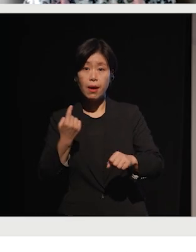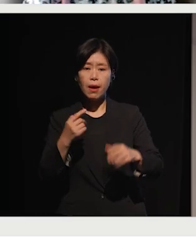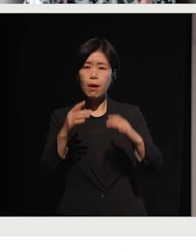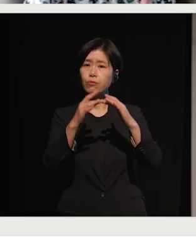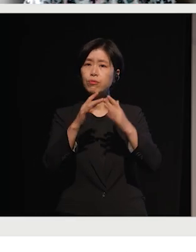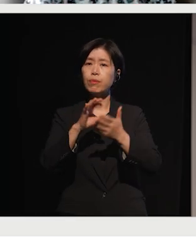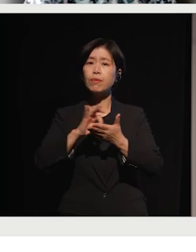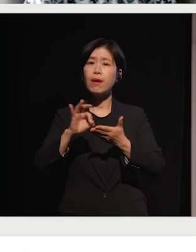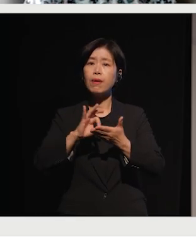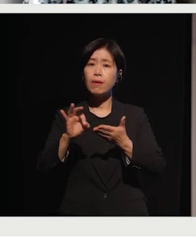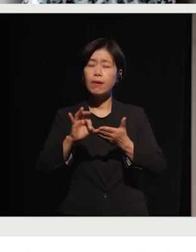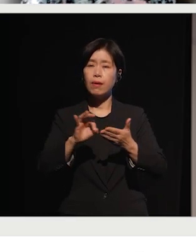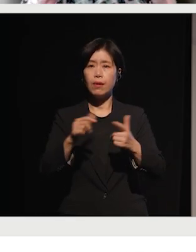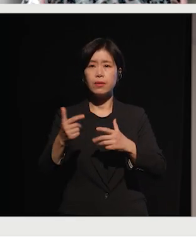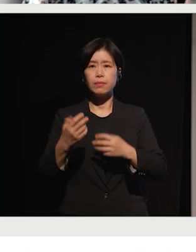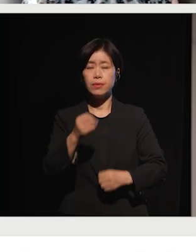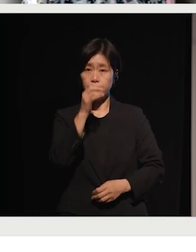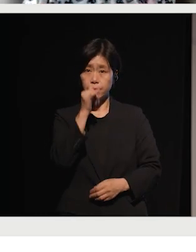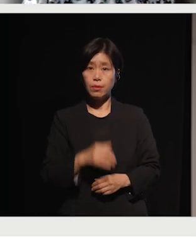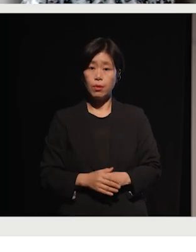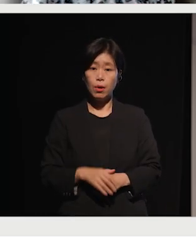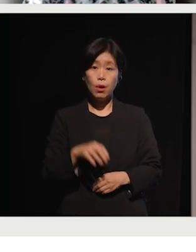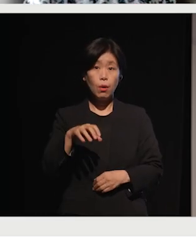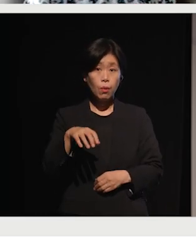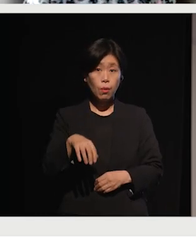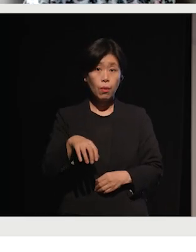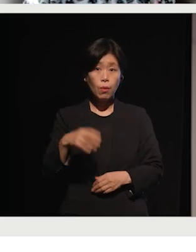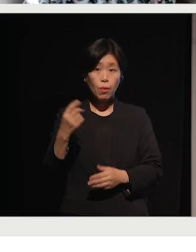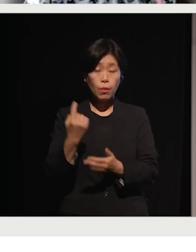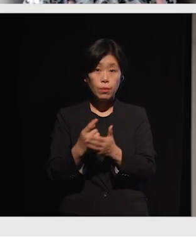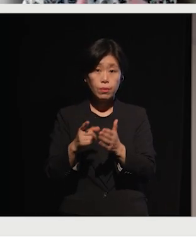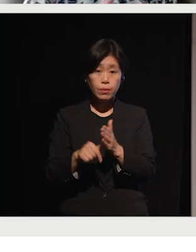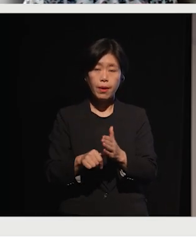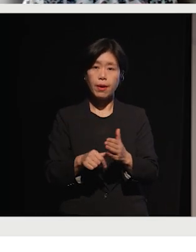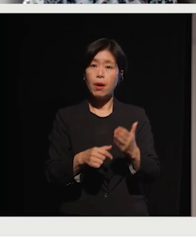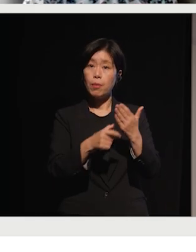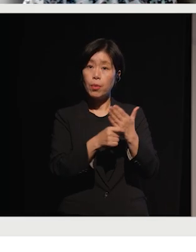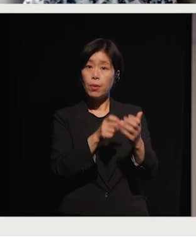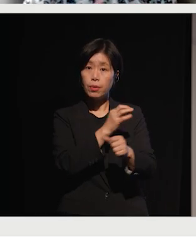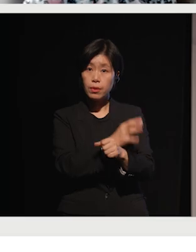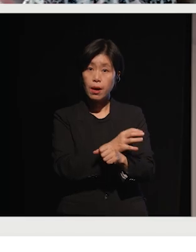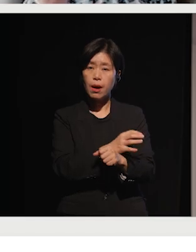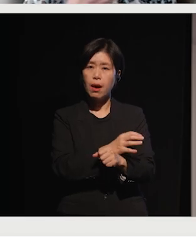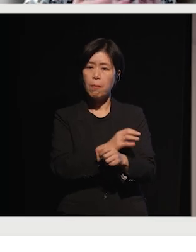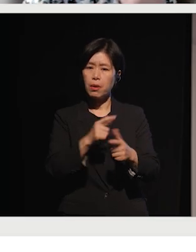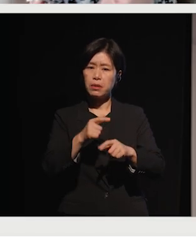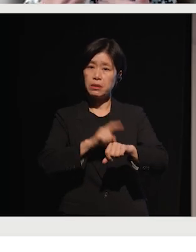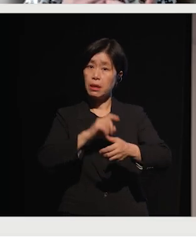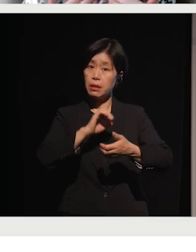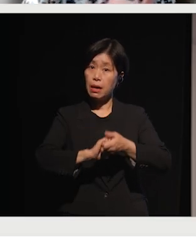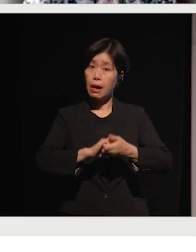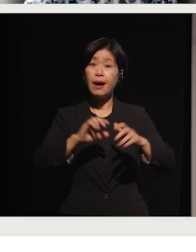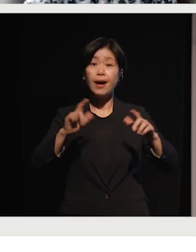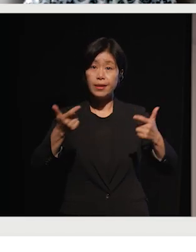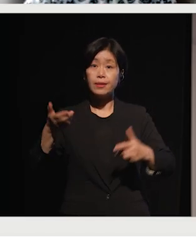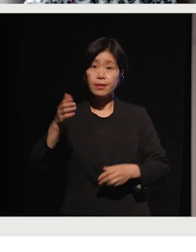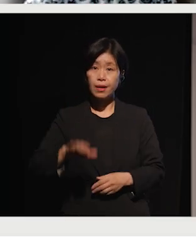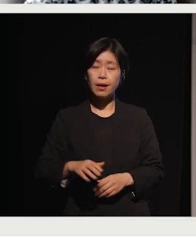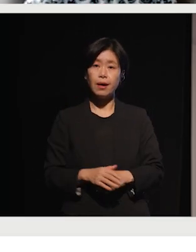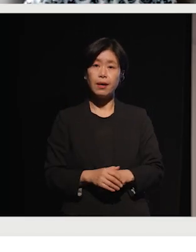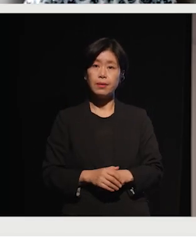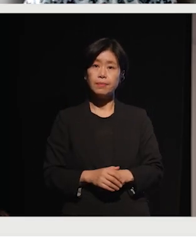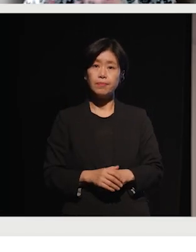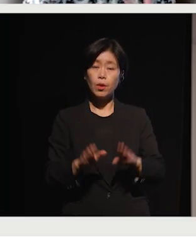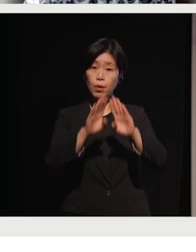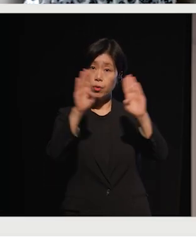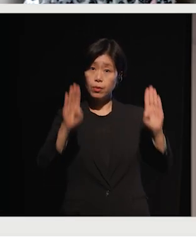or timed entry passes, but they all have public programs. So we have to think about, what does that reservation process